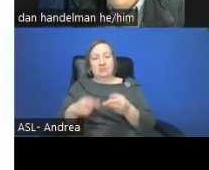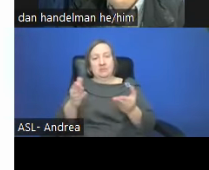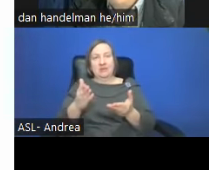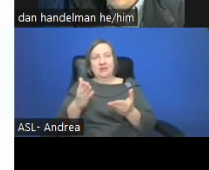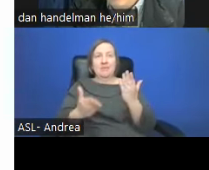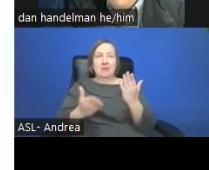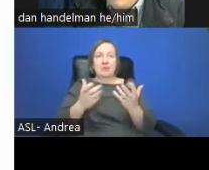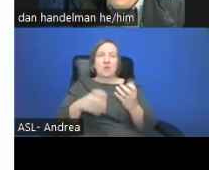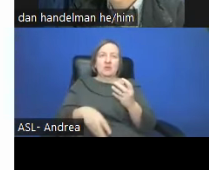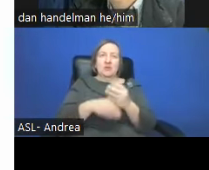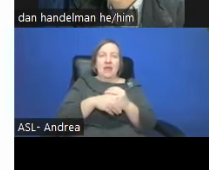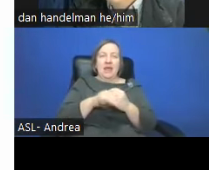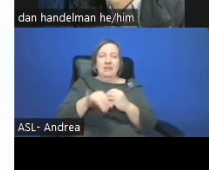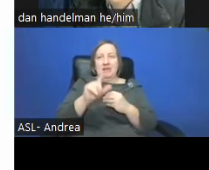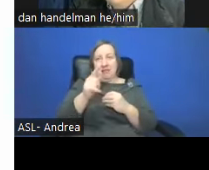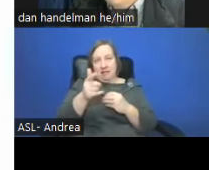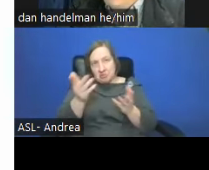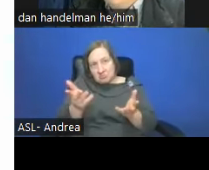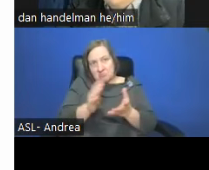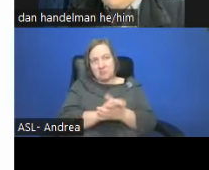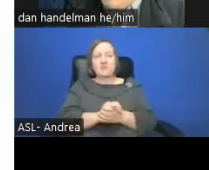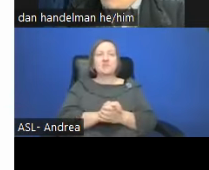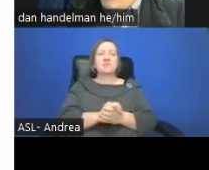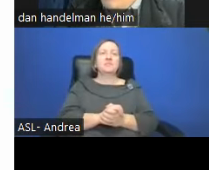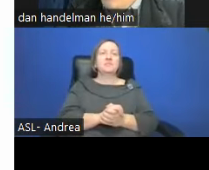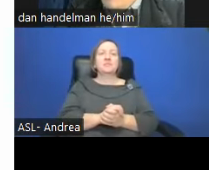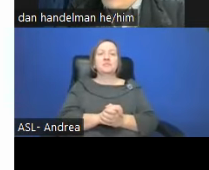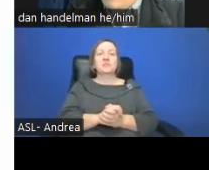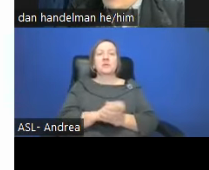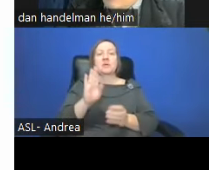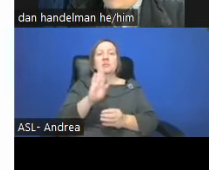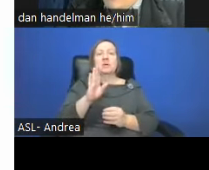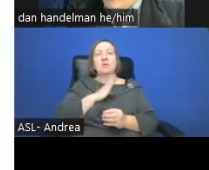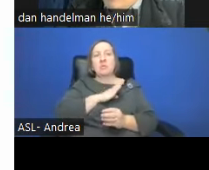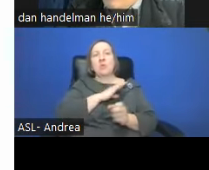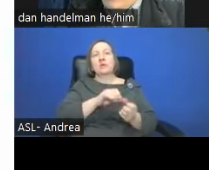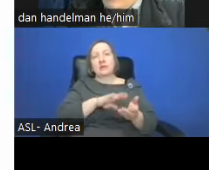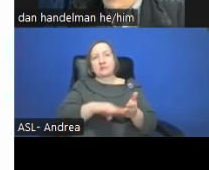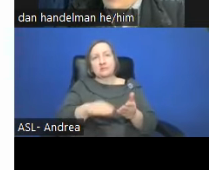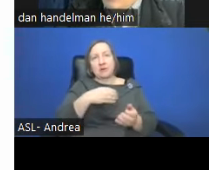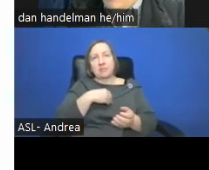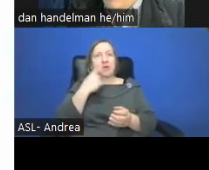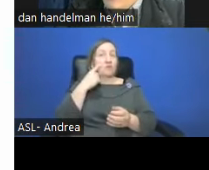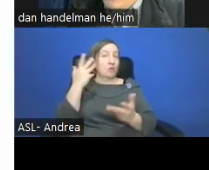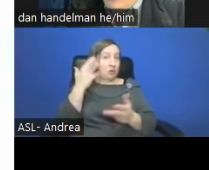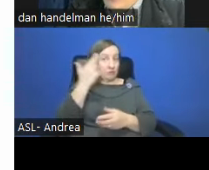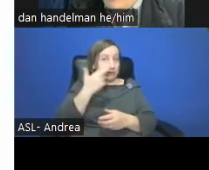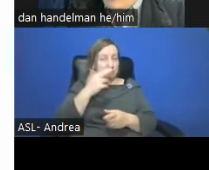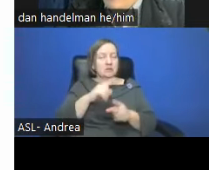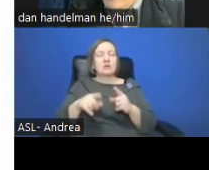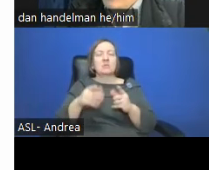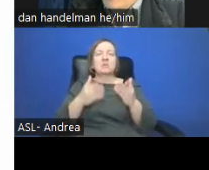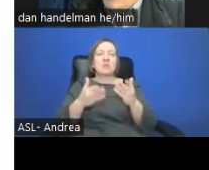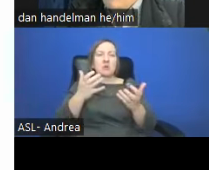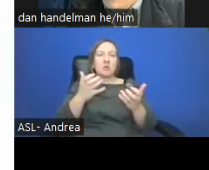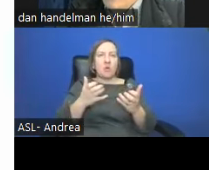want to think about doing that later down the line. B, the board may dismiss a complaint for the following reasons, but may wish to